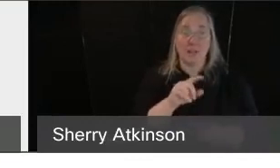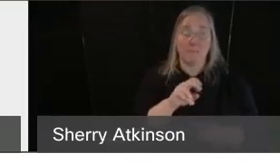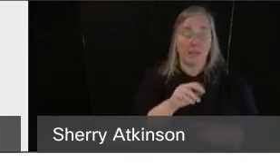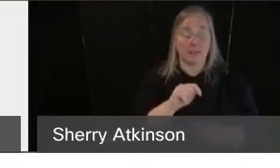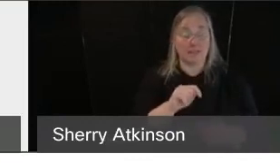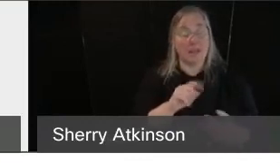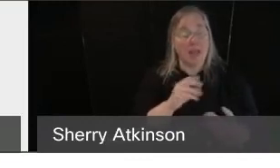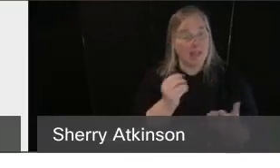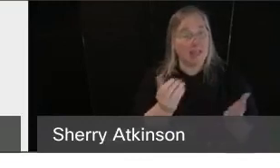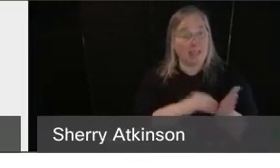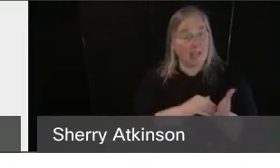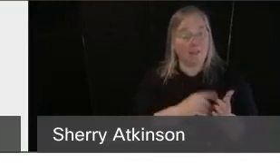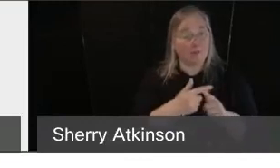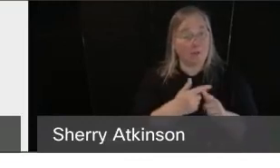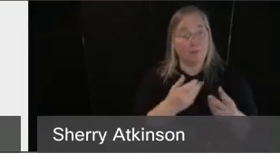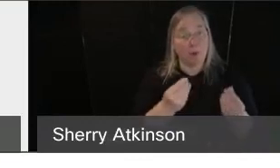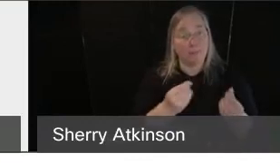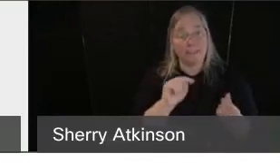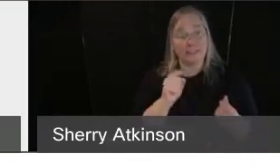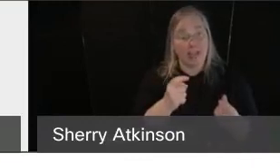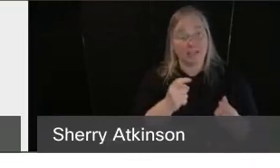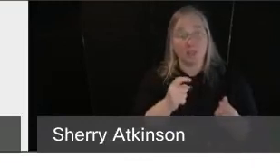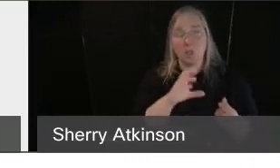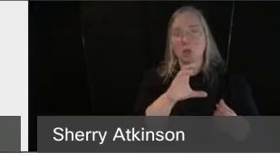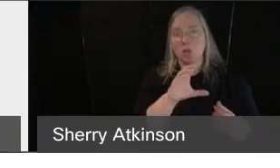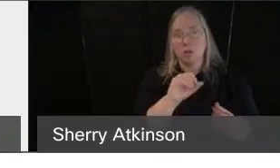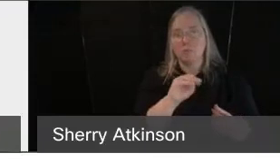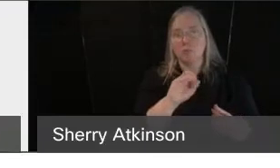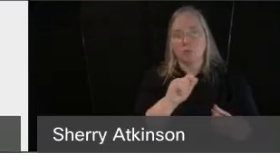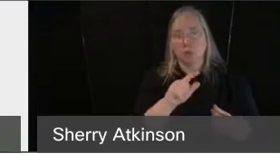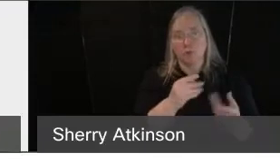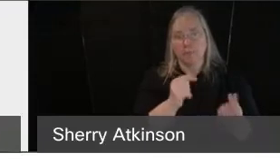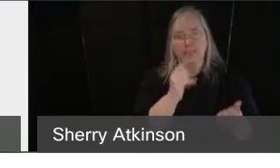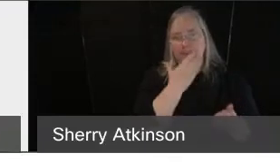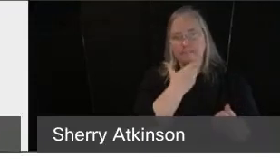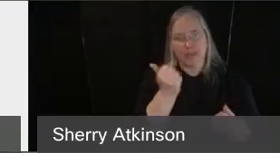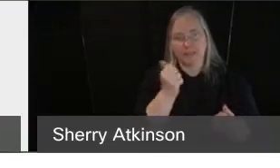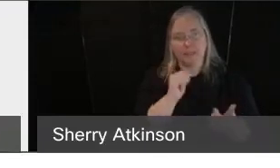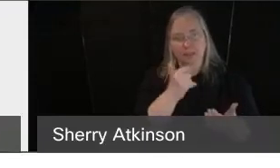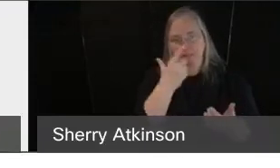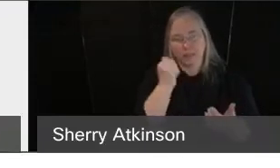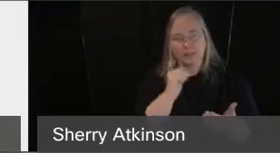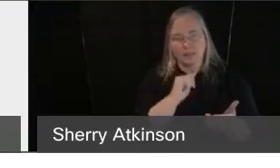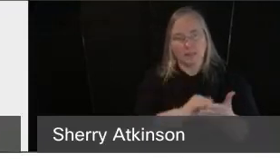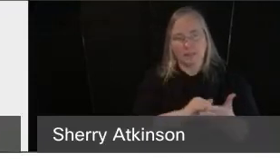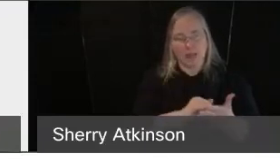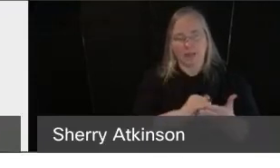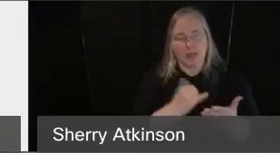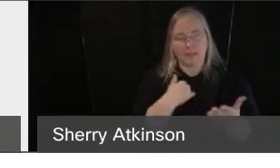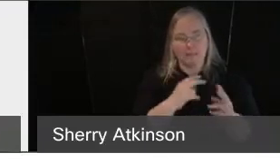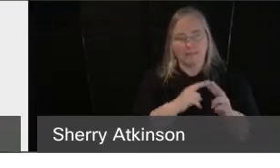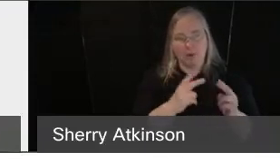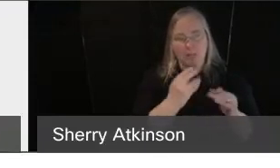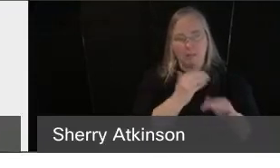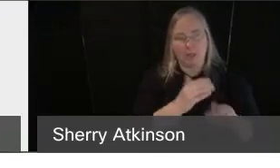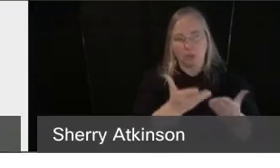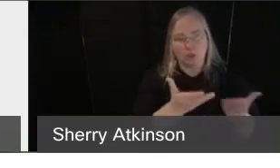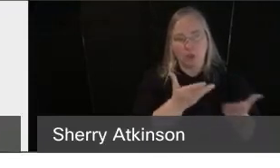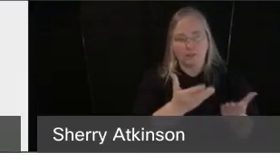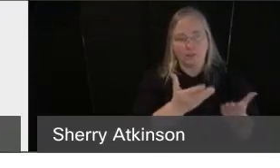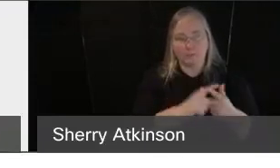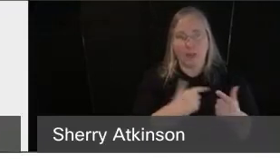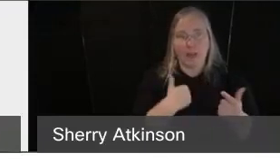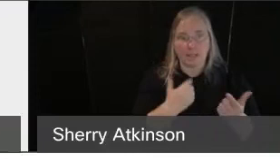from a property tax perspective. It generates revenue and demands relatively limited services. However, that's